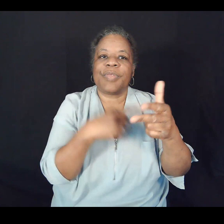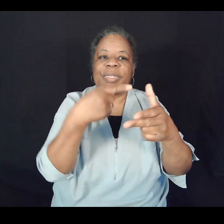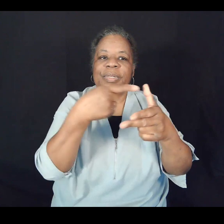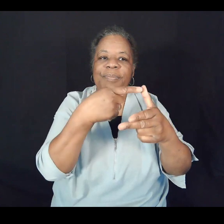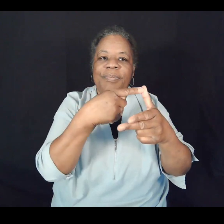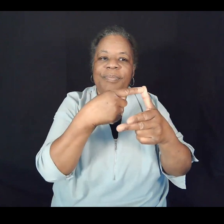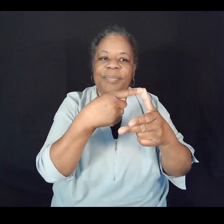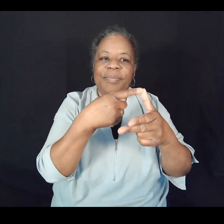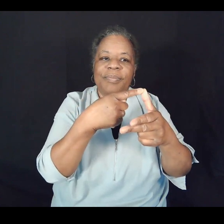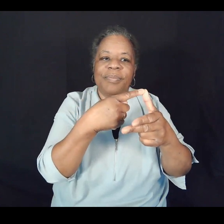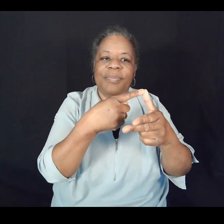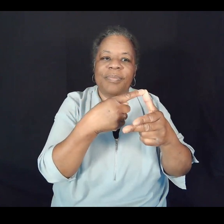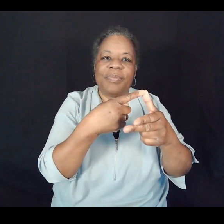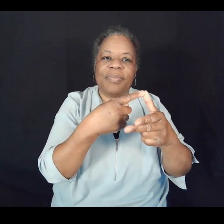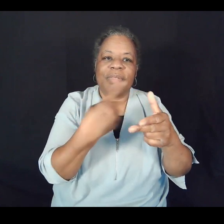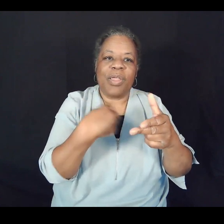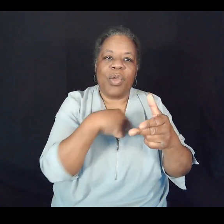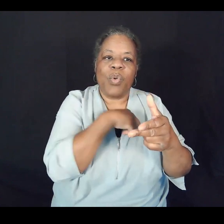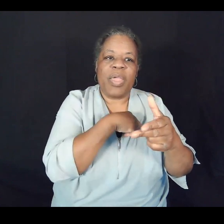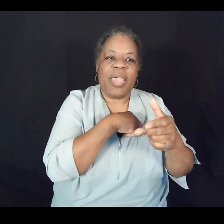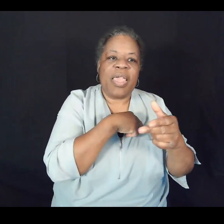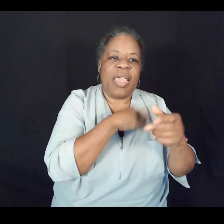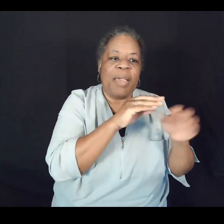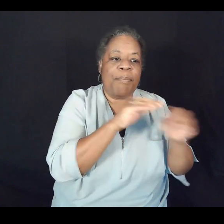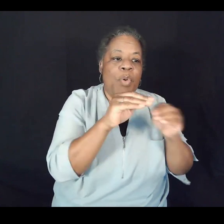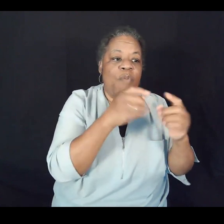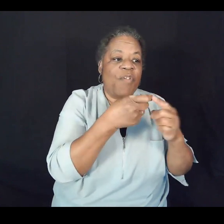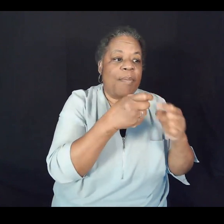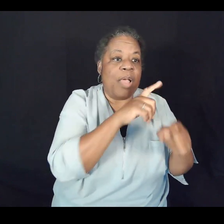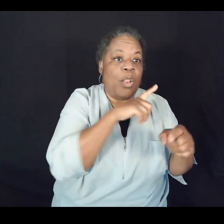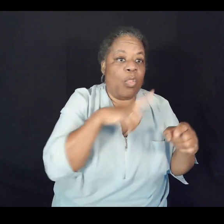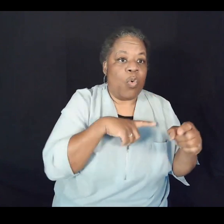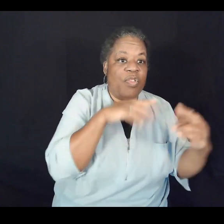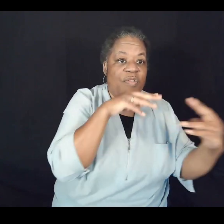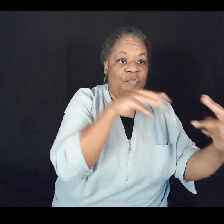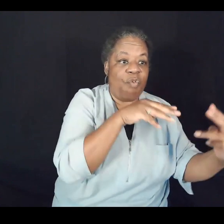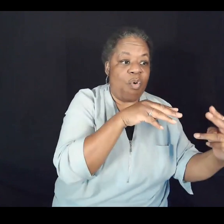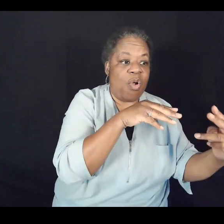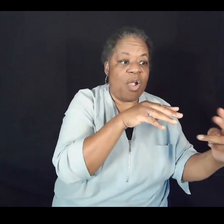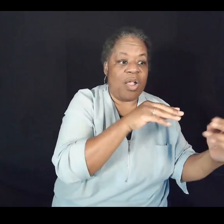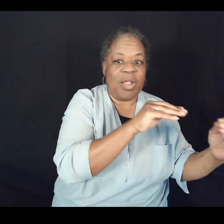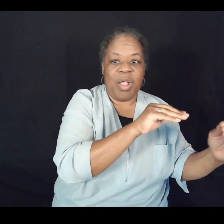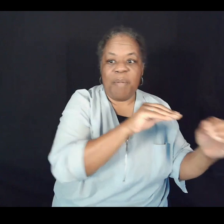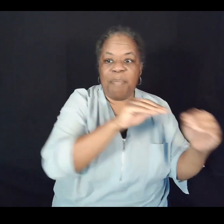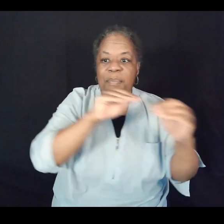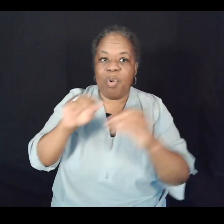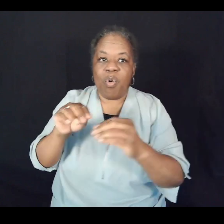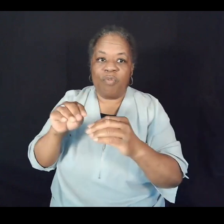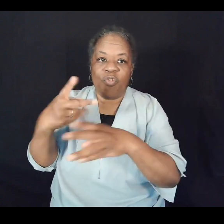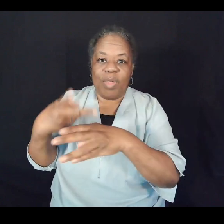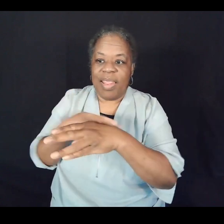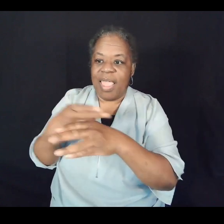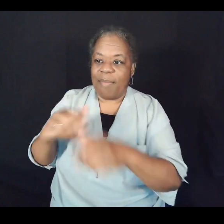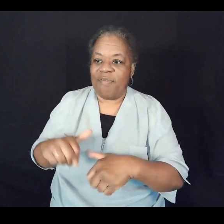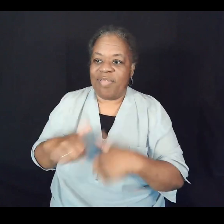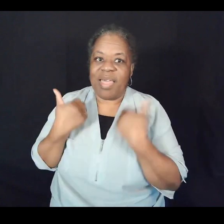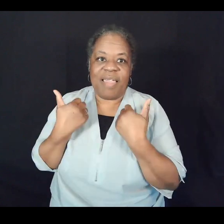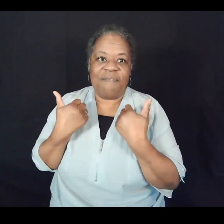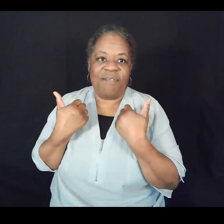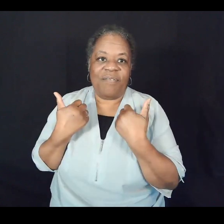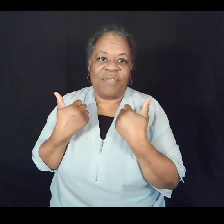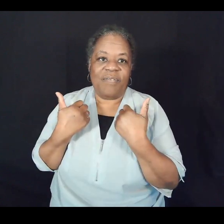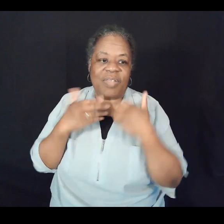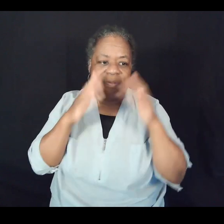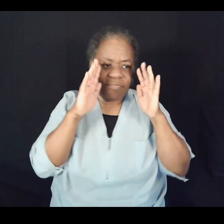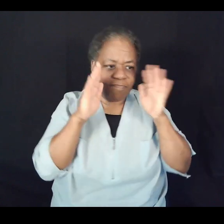move from Lords of War to Lamb of Life. From Lords of War to Lamb of Life. We